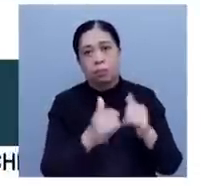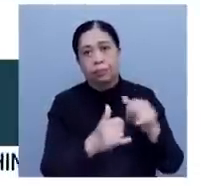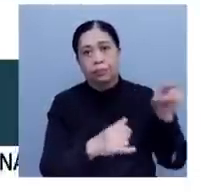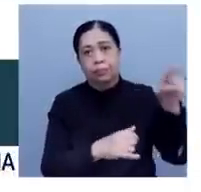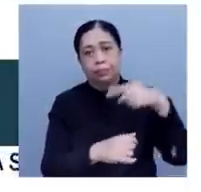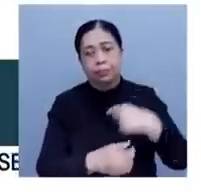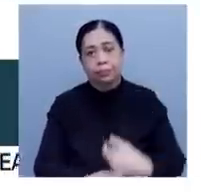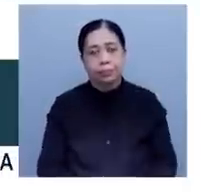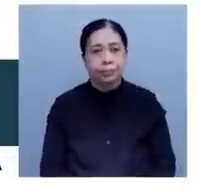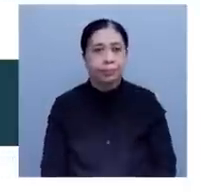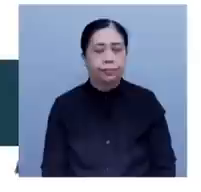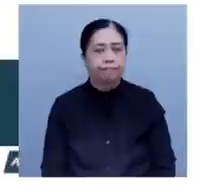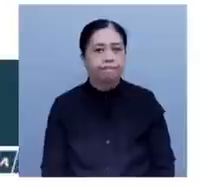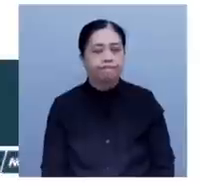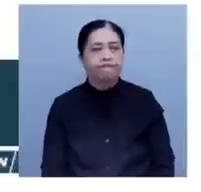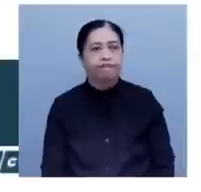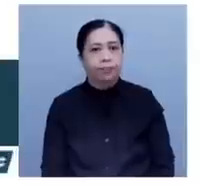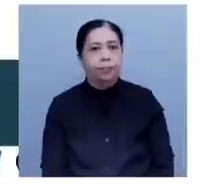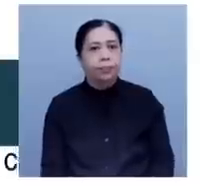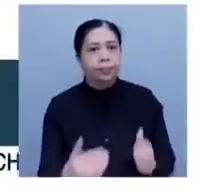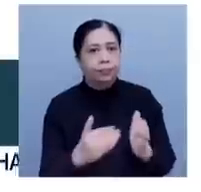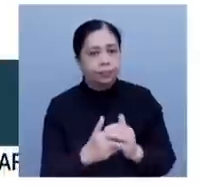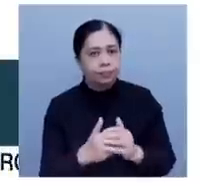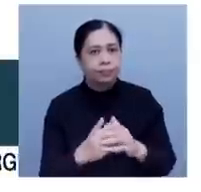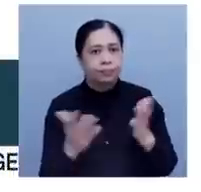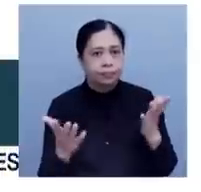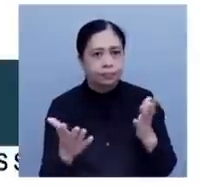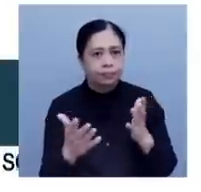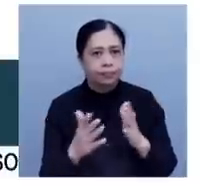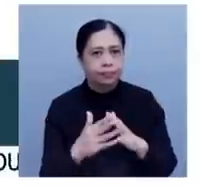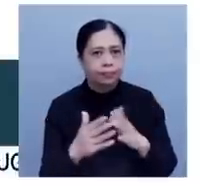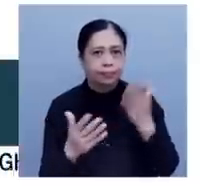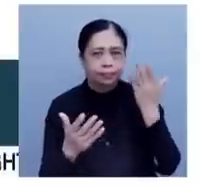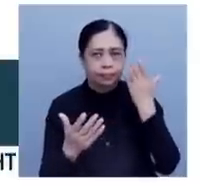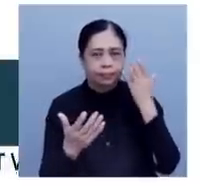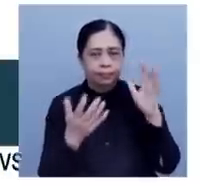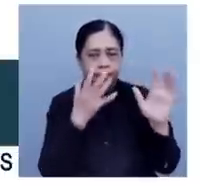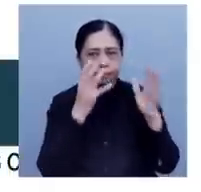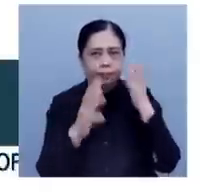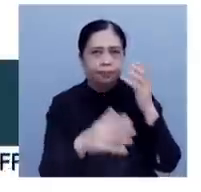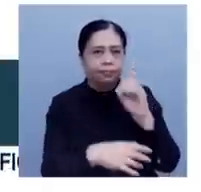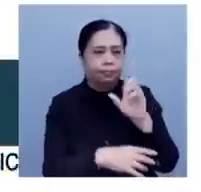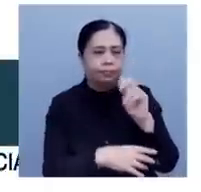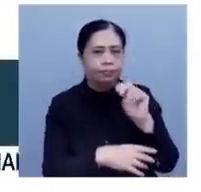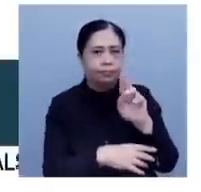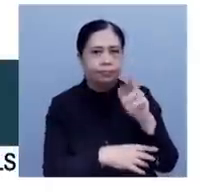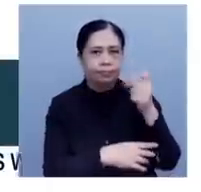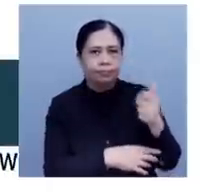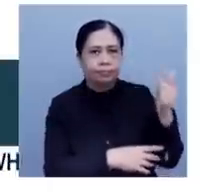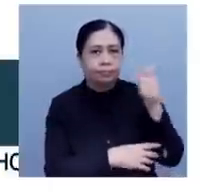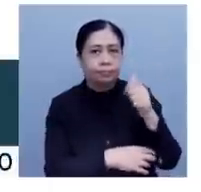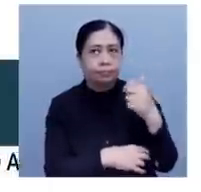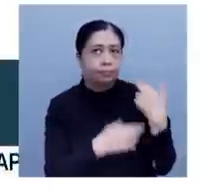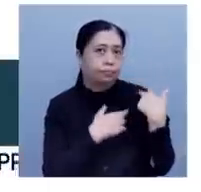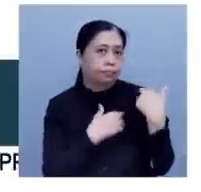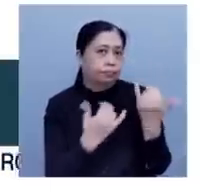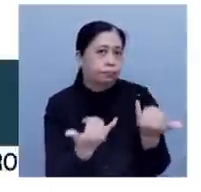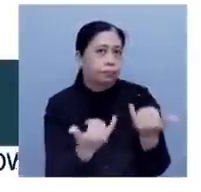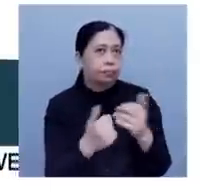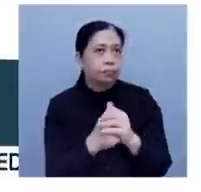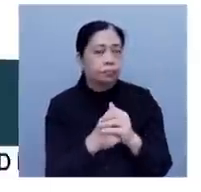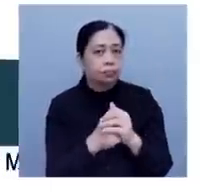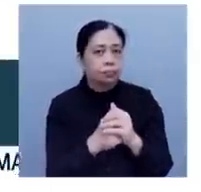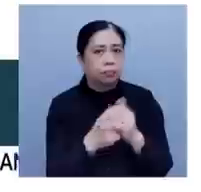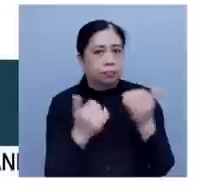Again, I want you to put your head as a former DENR secretary. The task now of the